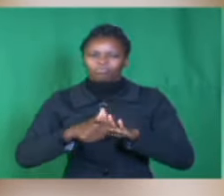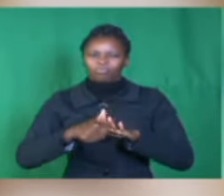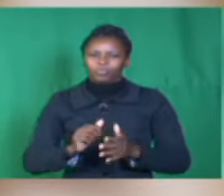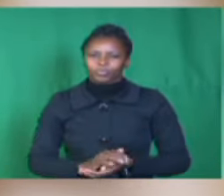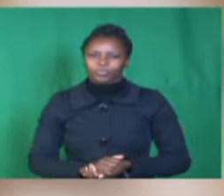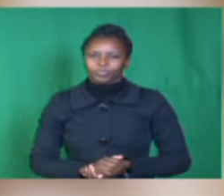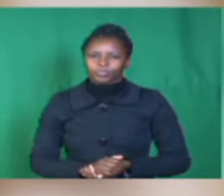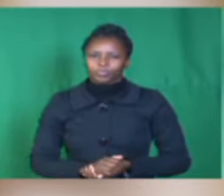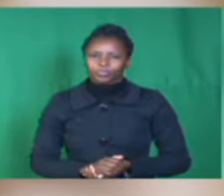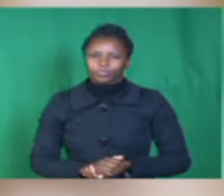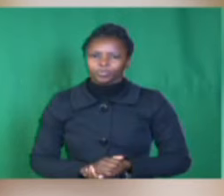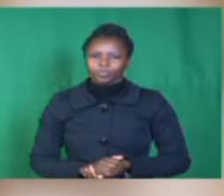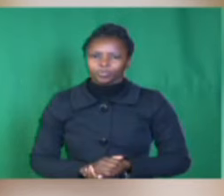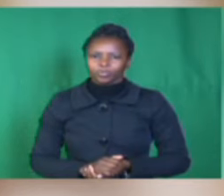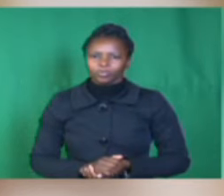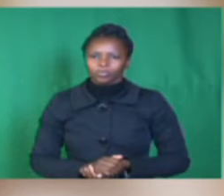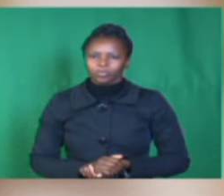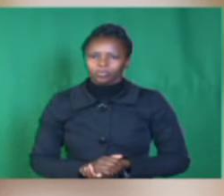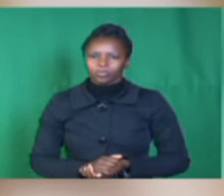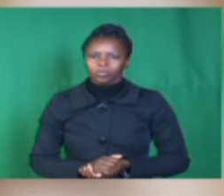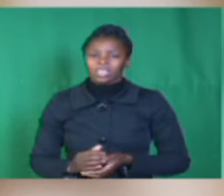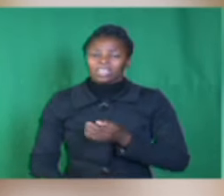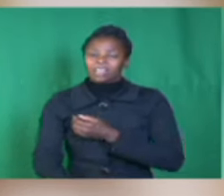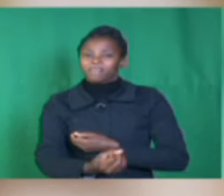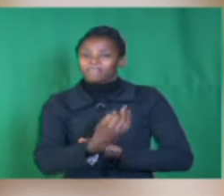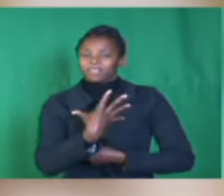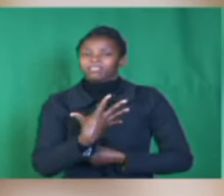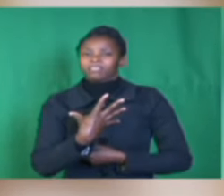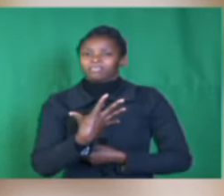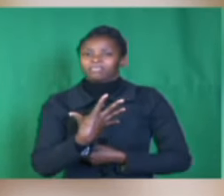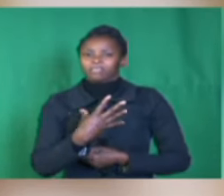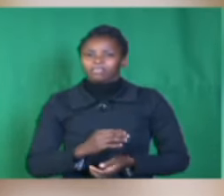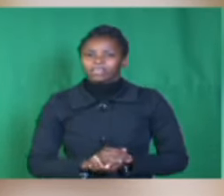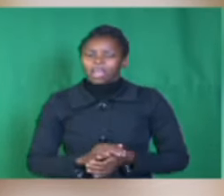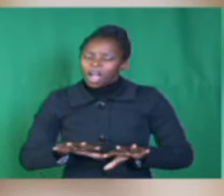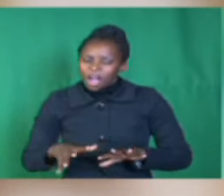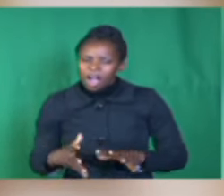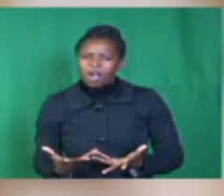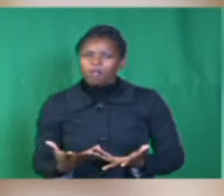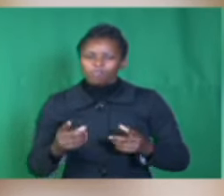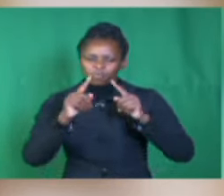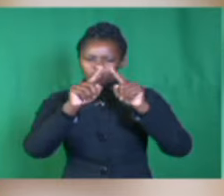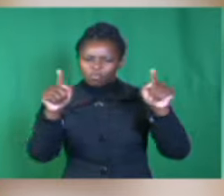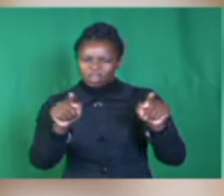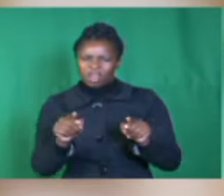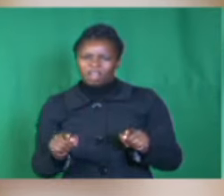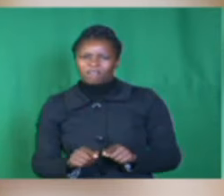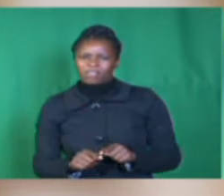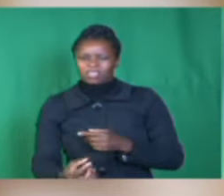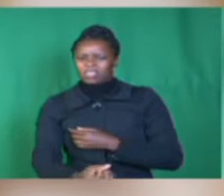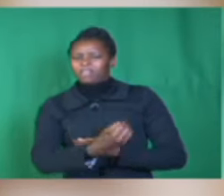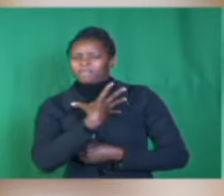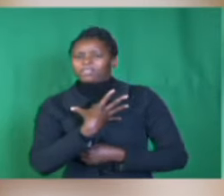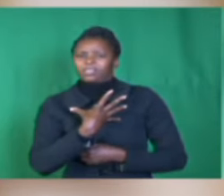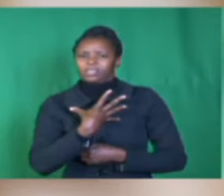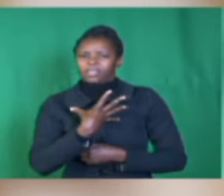Okay. The impacts of colonialism on Africa. We're now going to look at how the Africans were affected